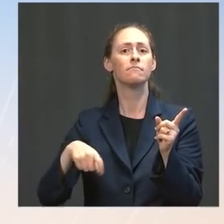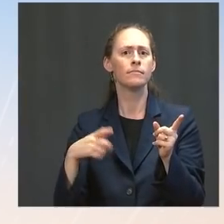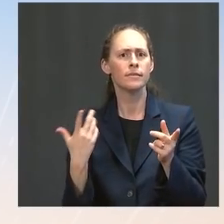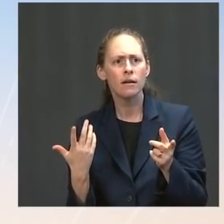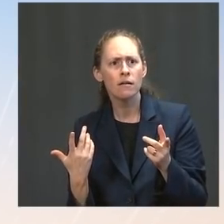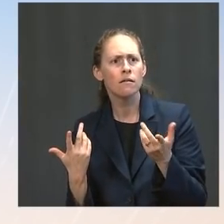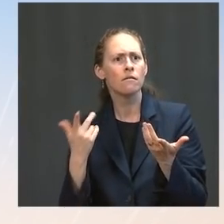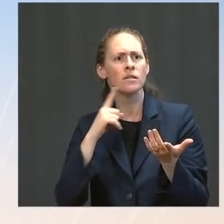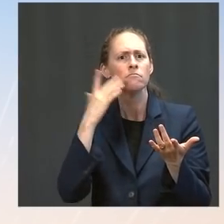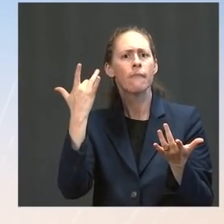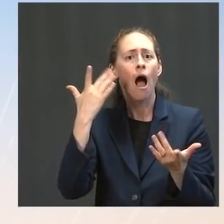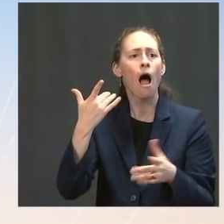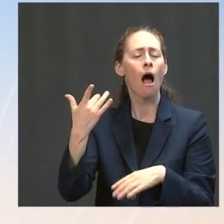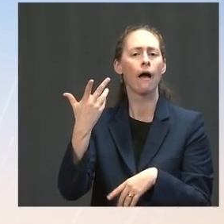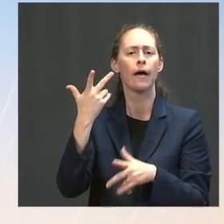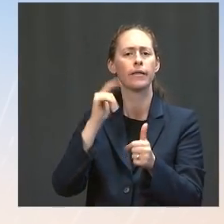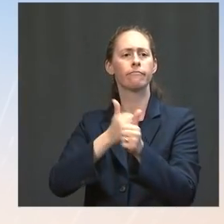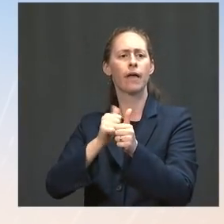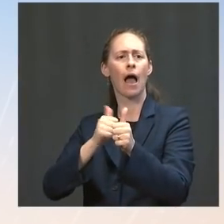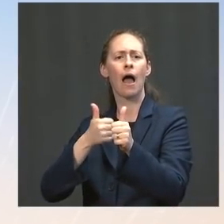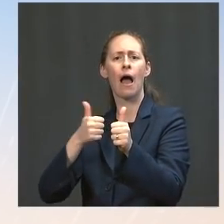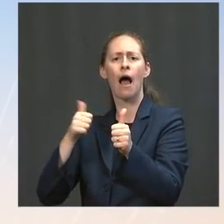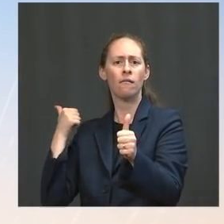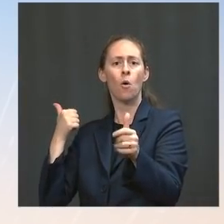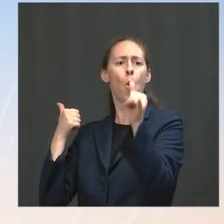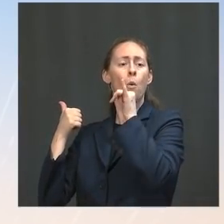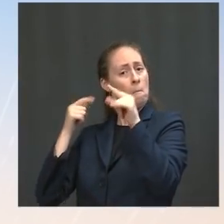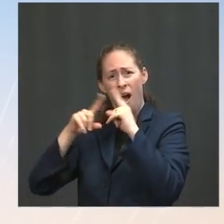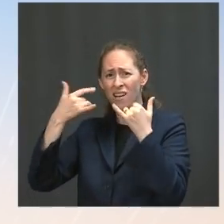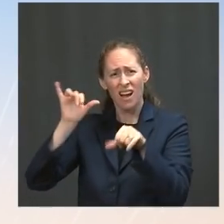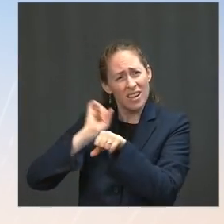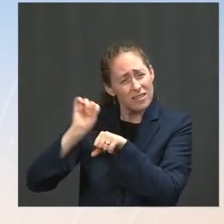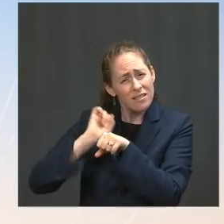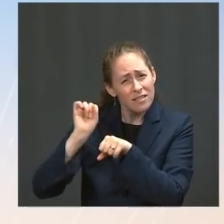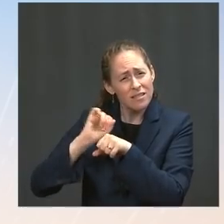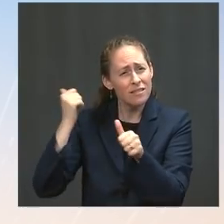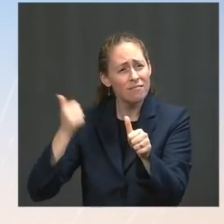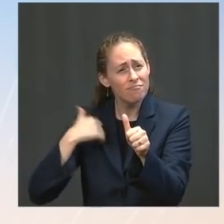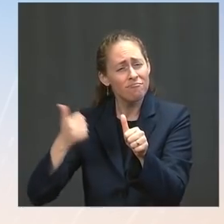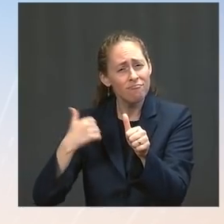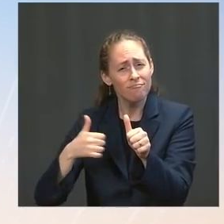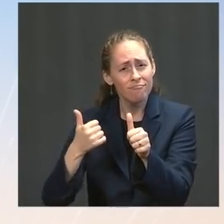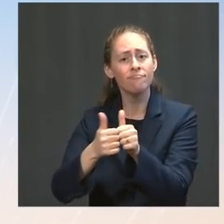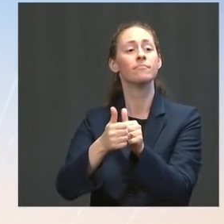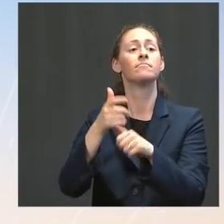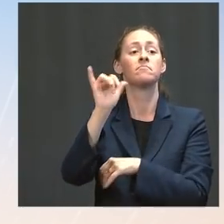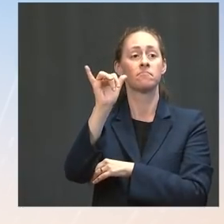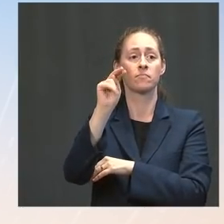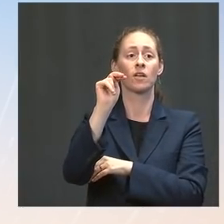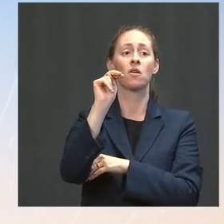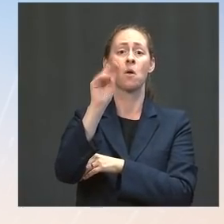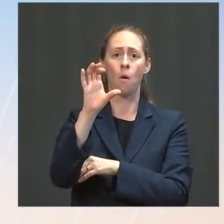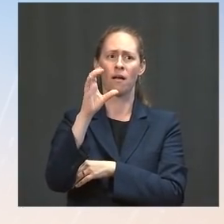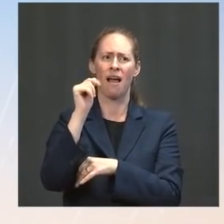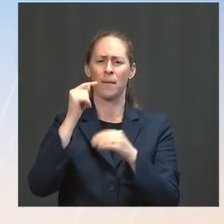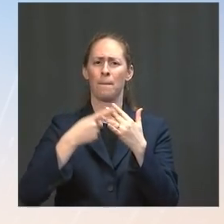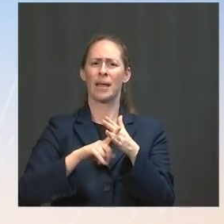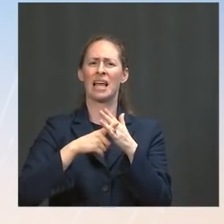any vacation time on the books or anything that you may have to stay aware of. Not at this time. Go ahead. I wanted to ask a follow-up to